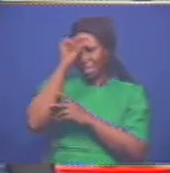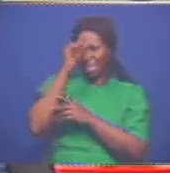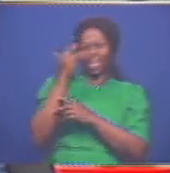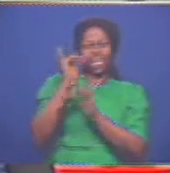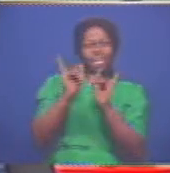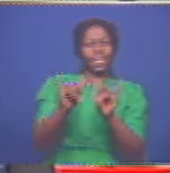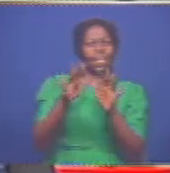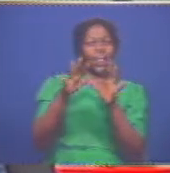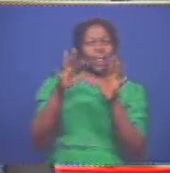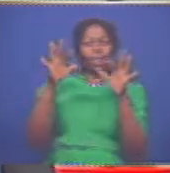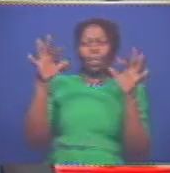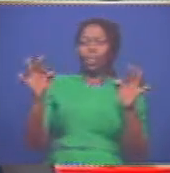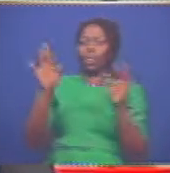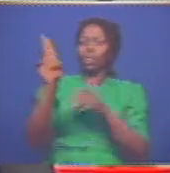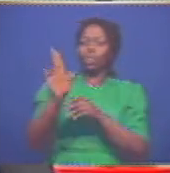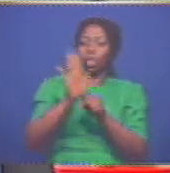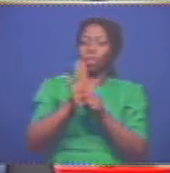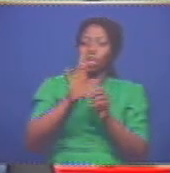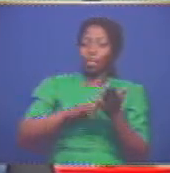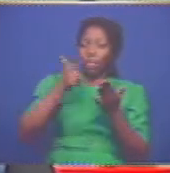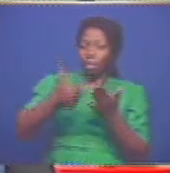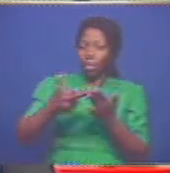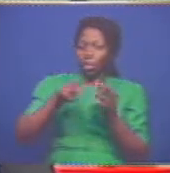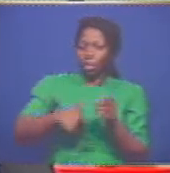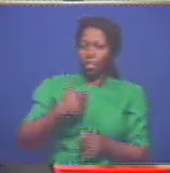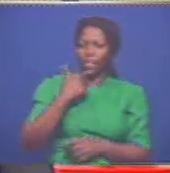long, they take too much resources. I think I would say,